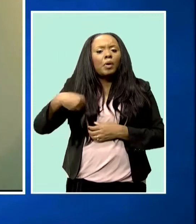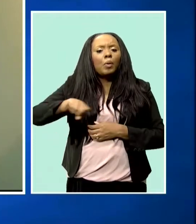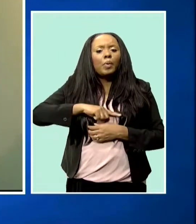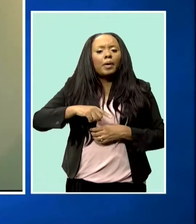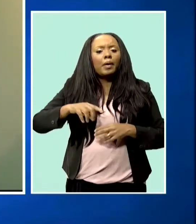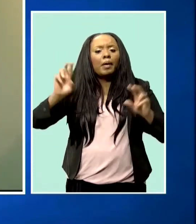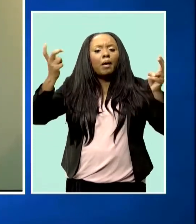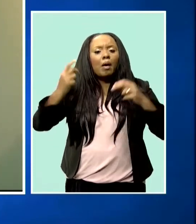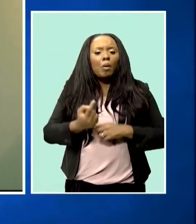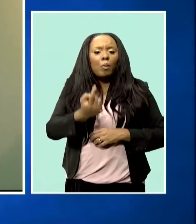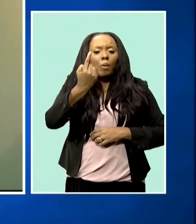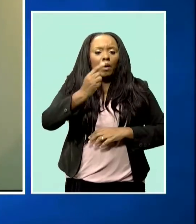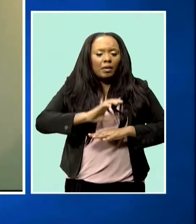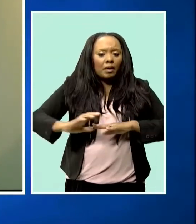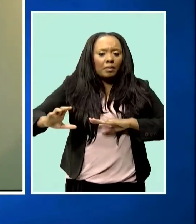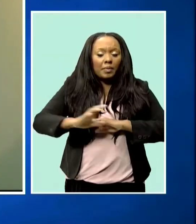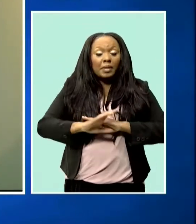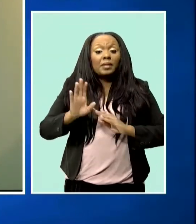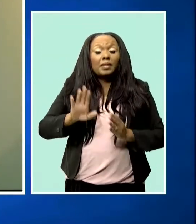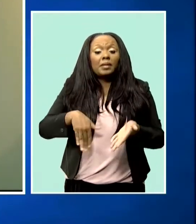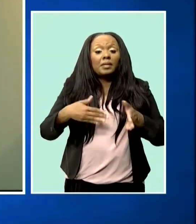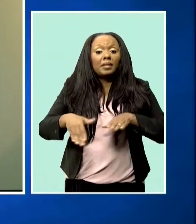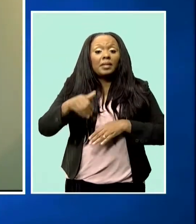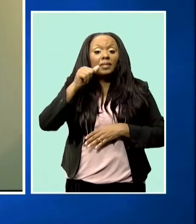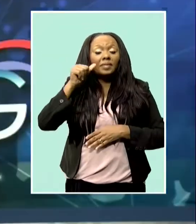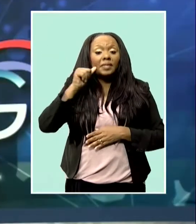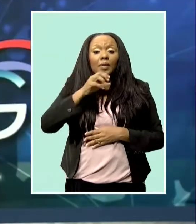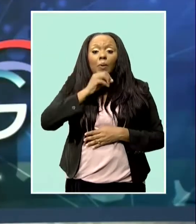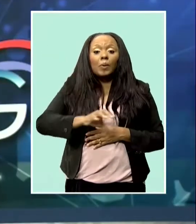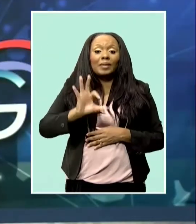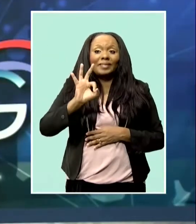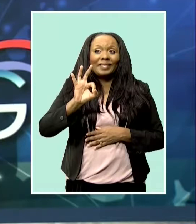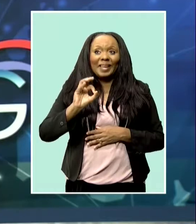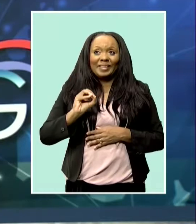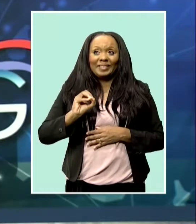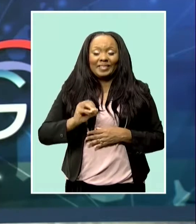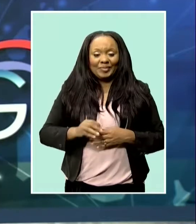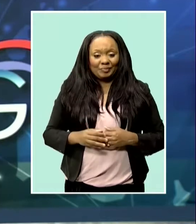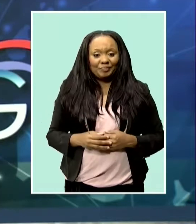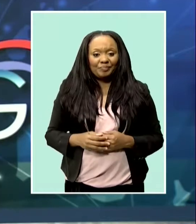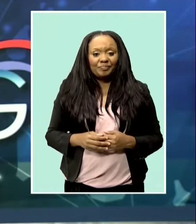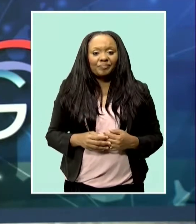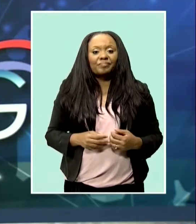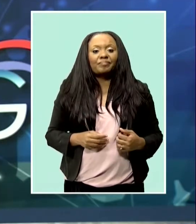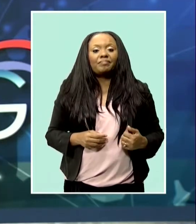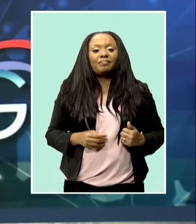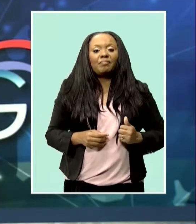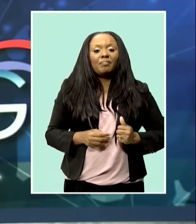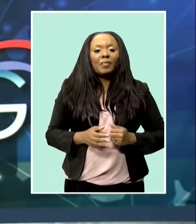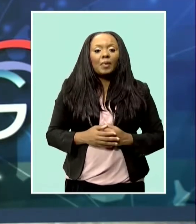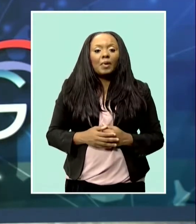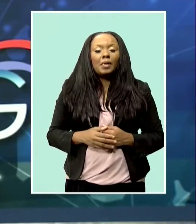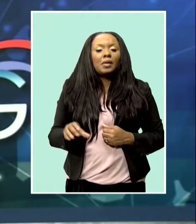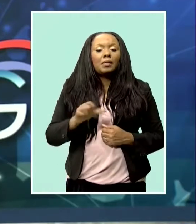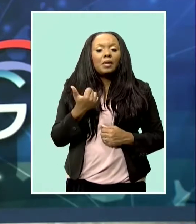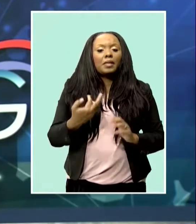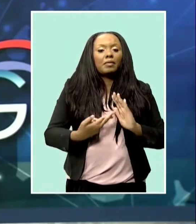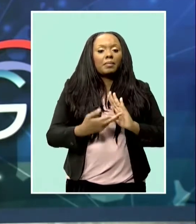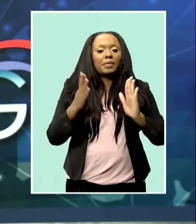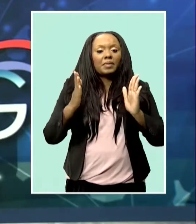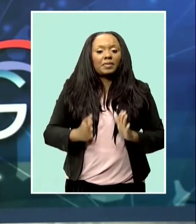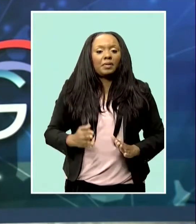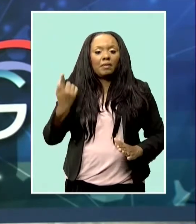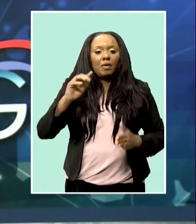yesterday at the age of 90. General Secretary for the Caribbean Movement of Peace and